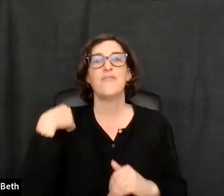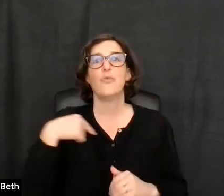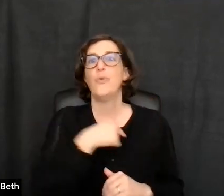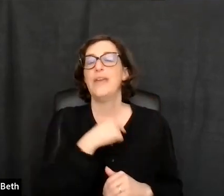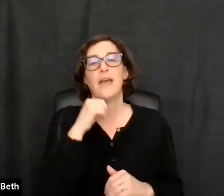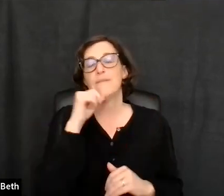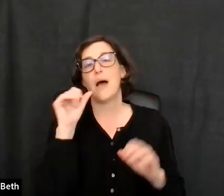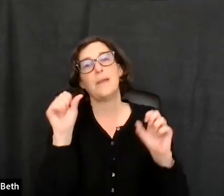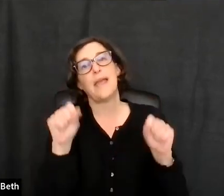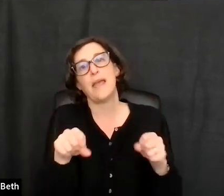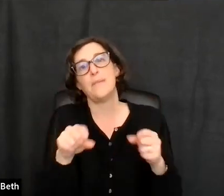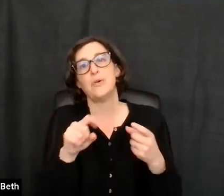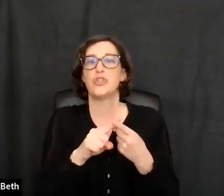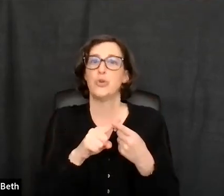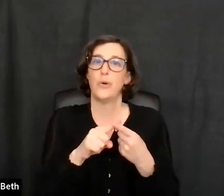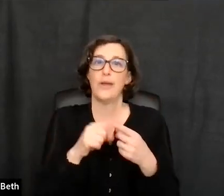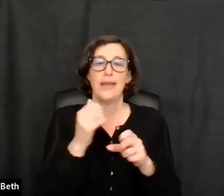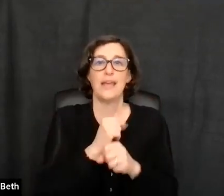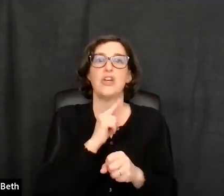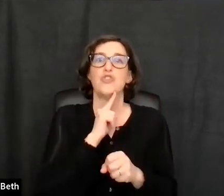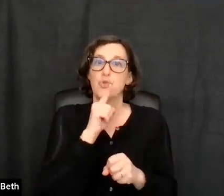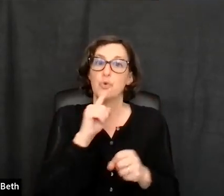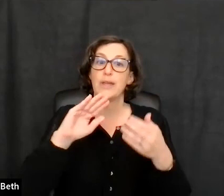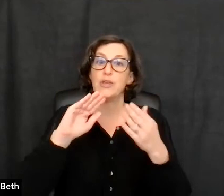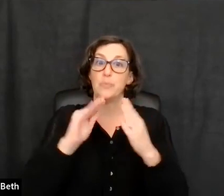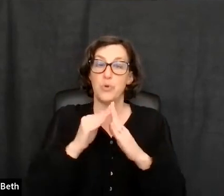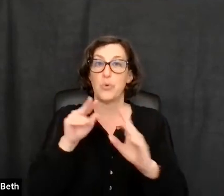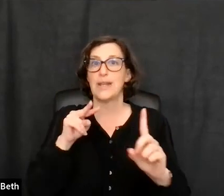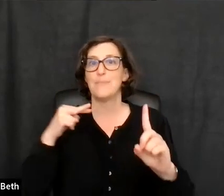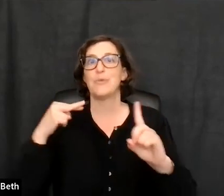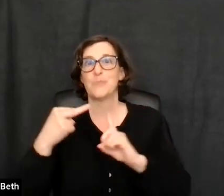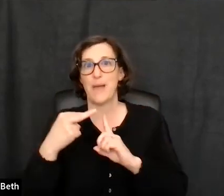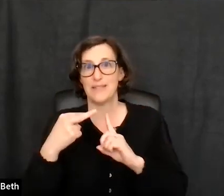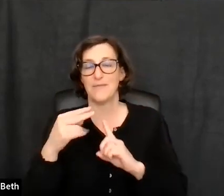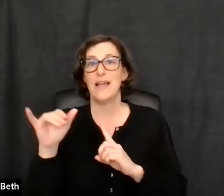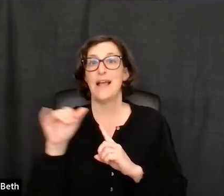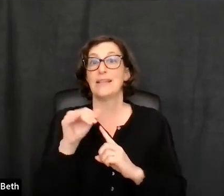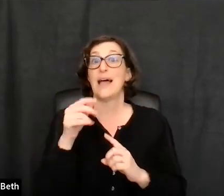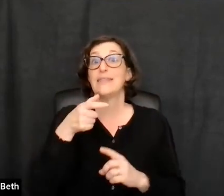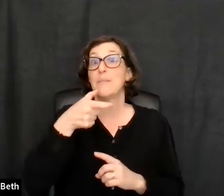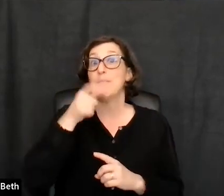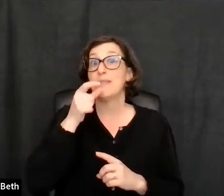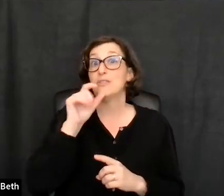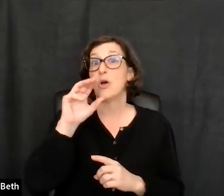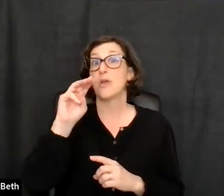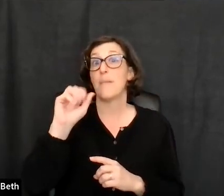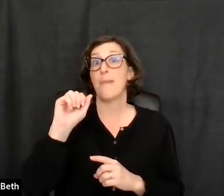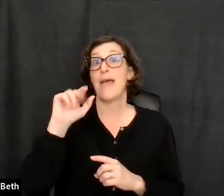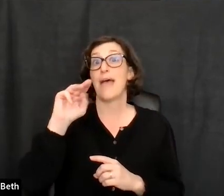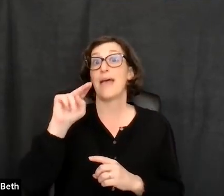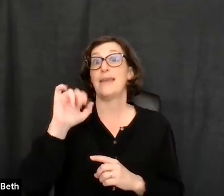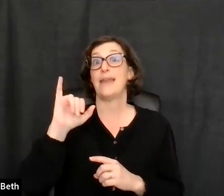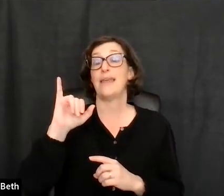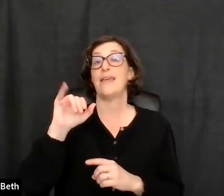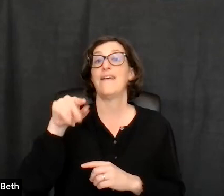able to get a truly community-driven perspective, like the Methadone Manifesto, into the American Journal